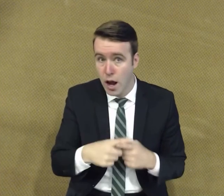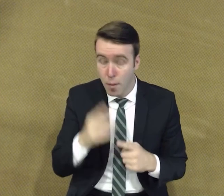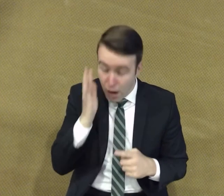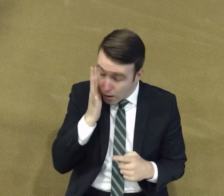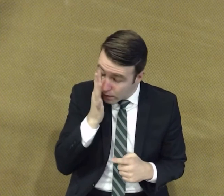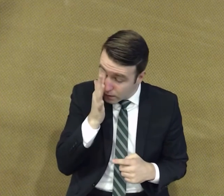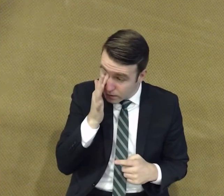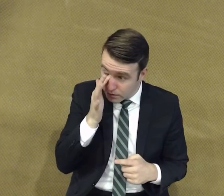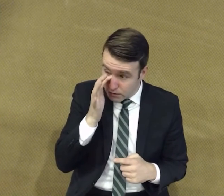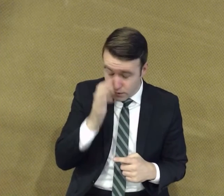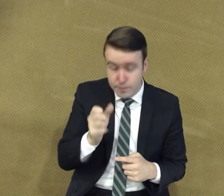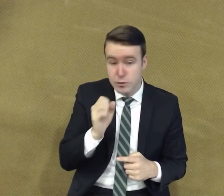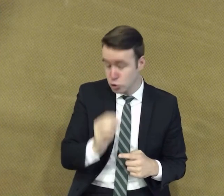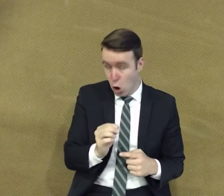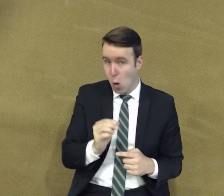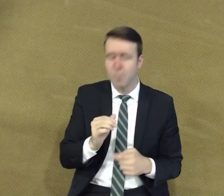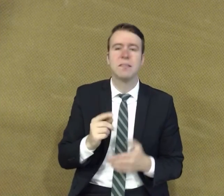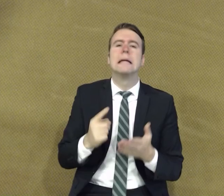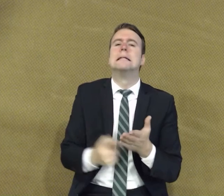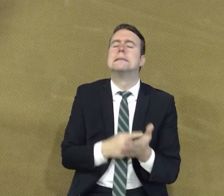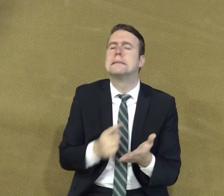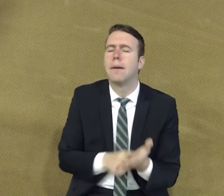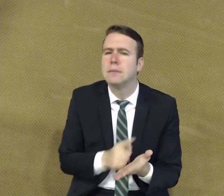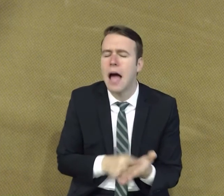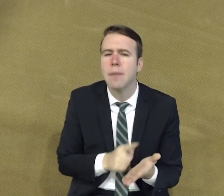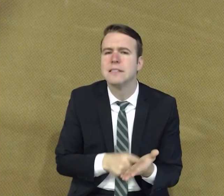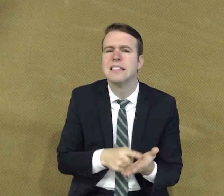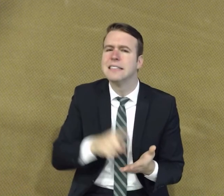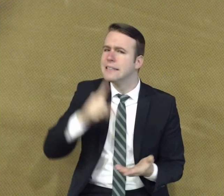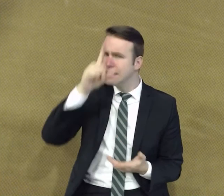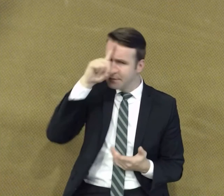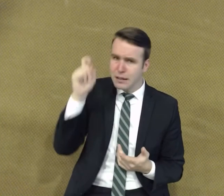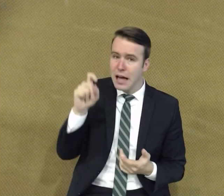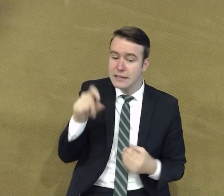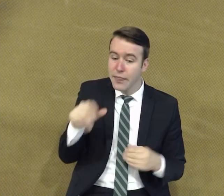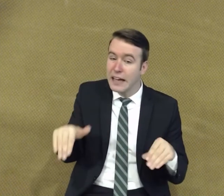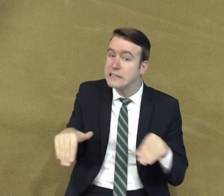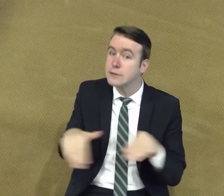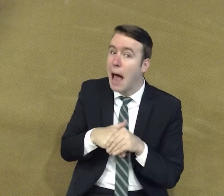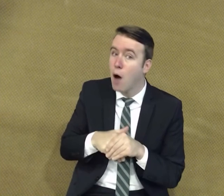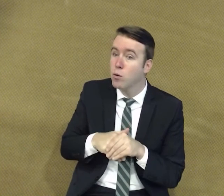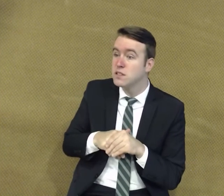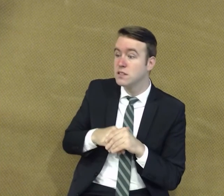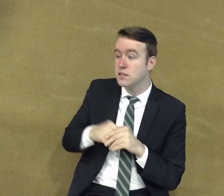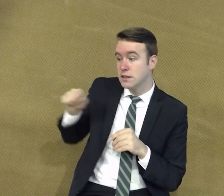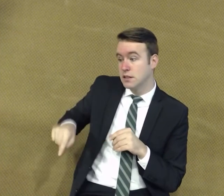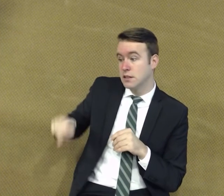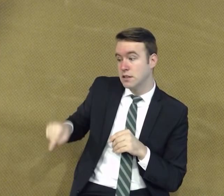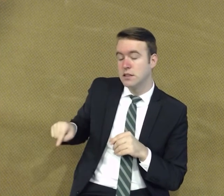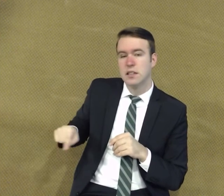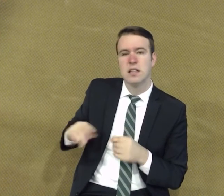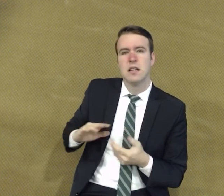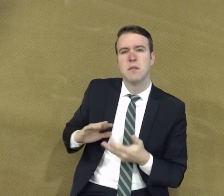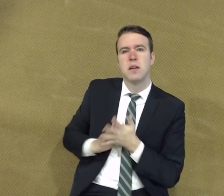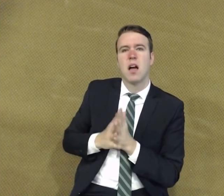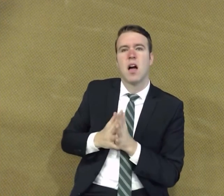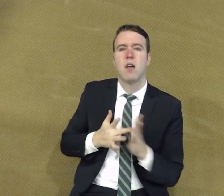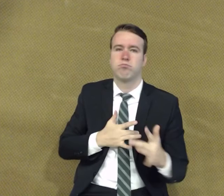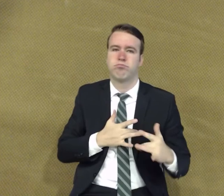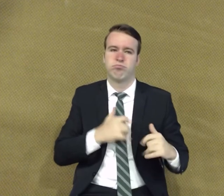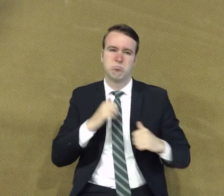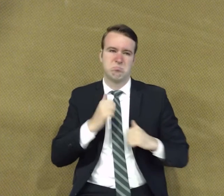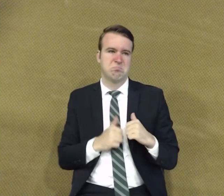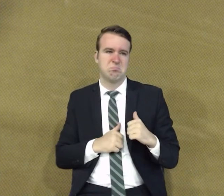about. And so sometimes it's because a spouse may be getting cold or